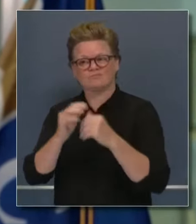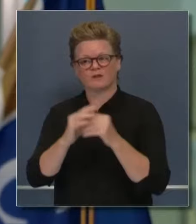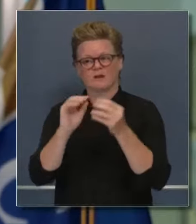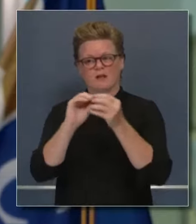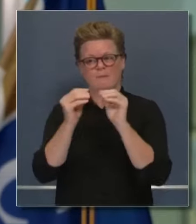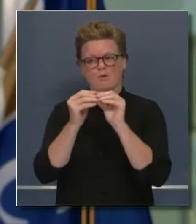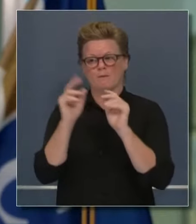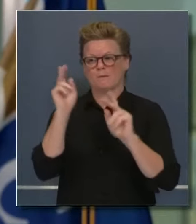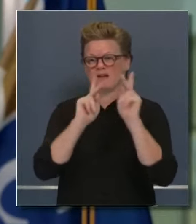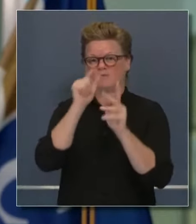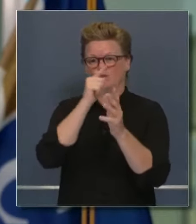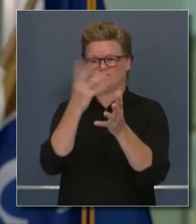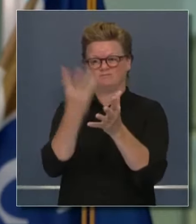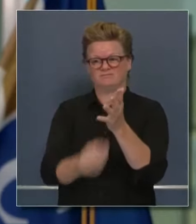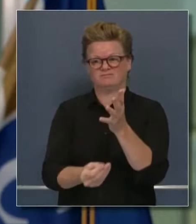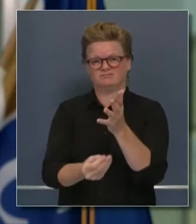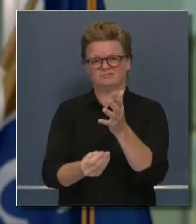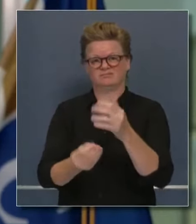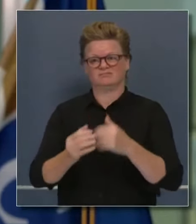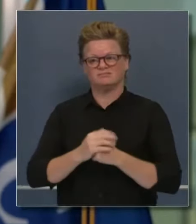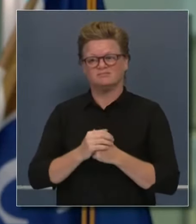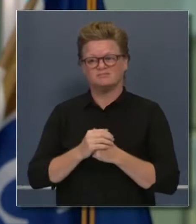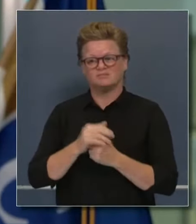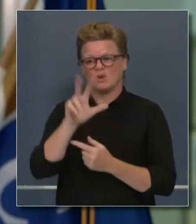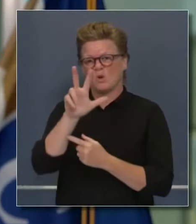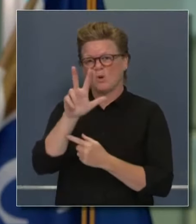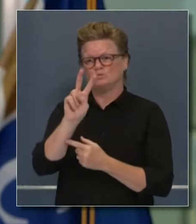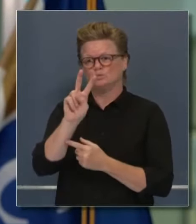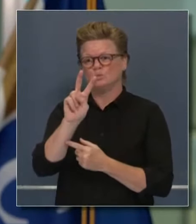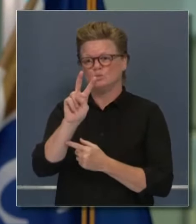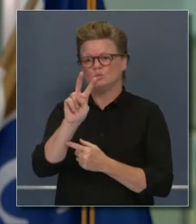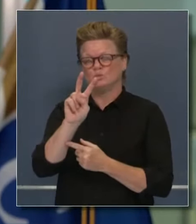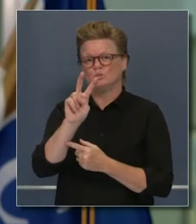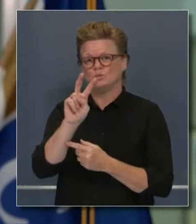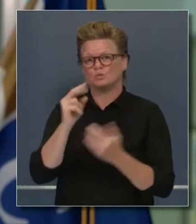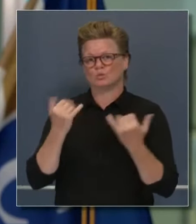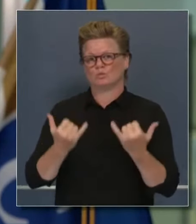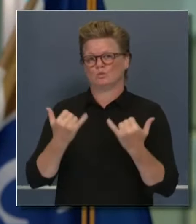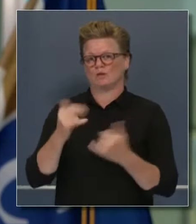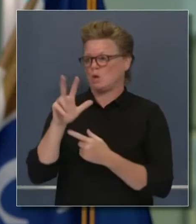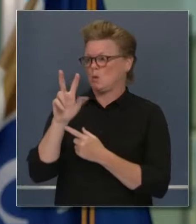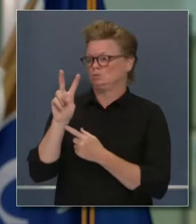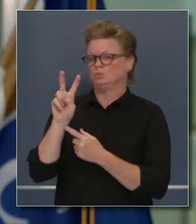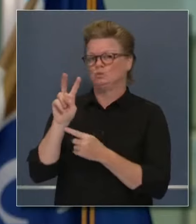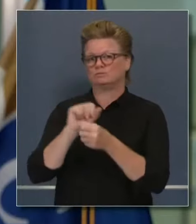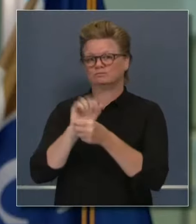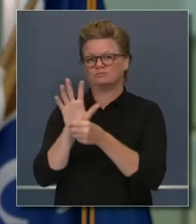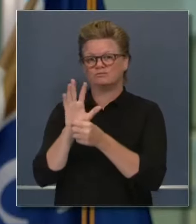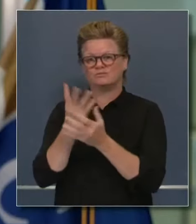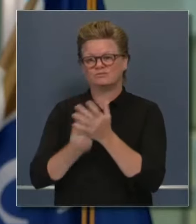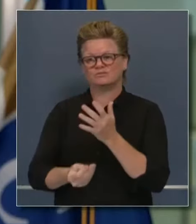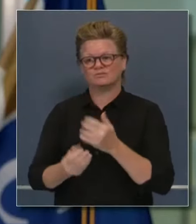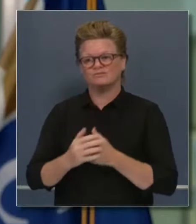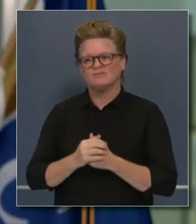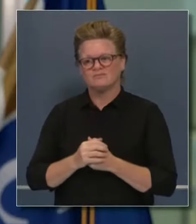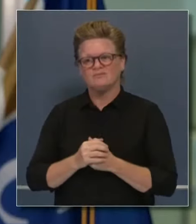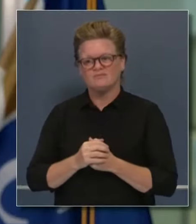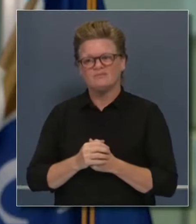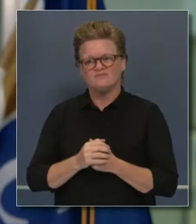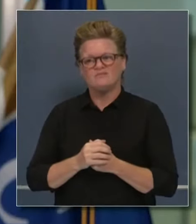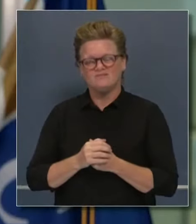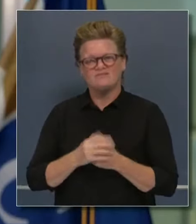lives lost. 32 lives were lost in this latest reporting period, but that masks the number of lives